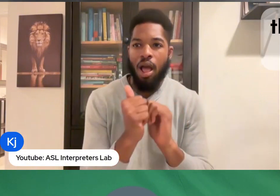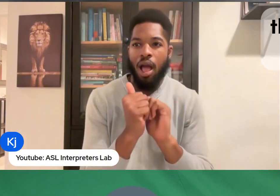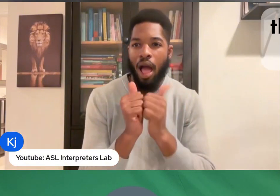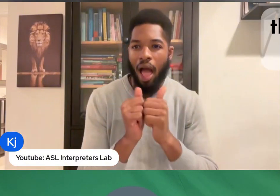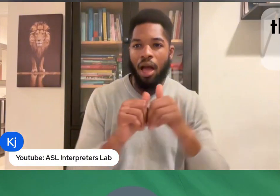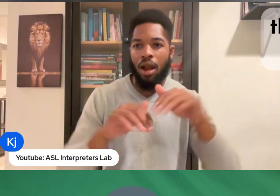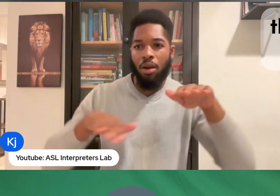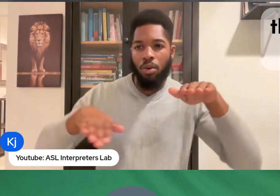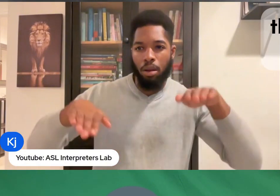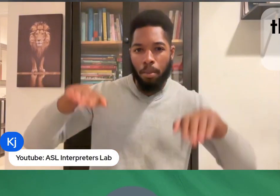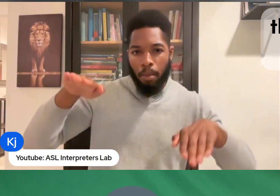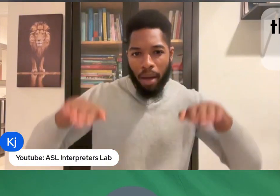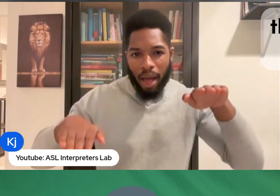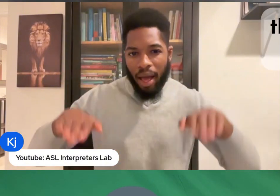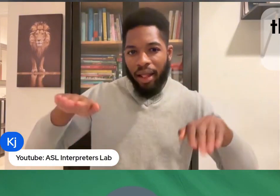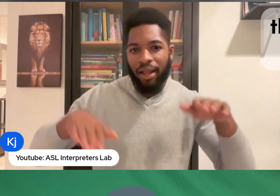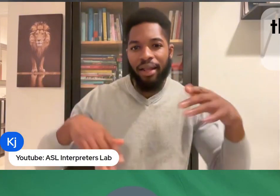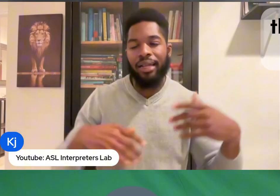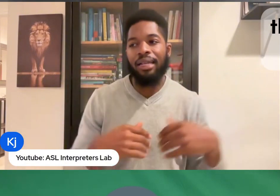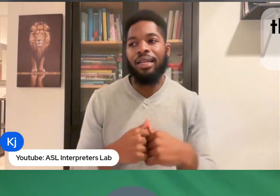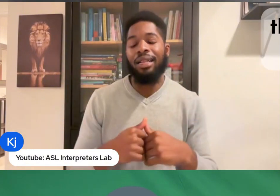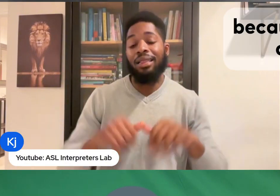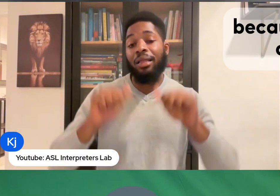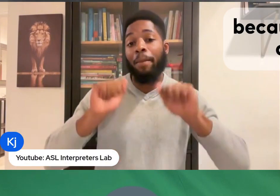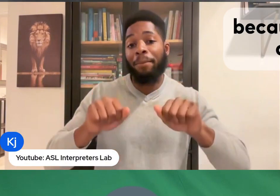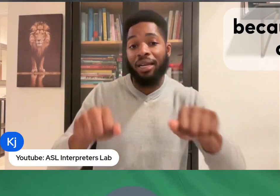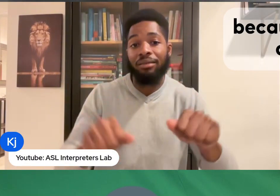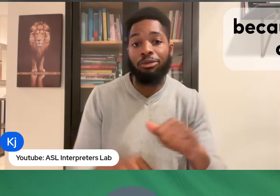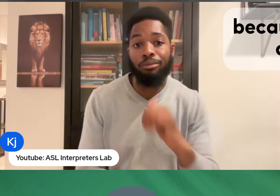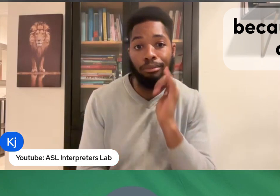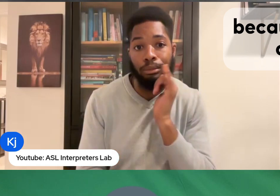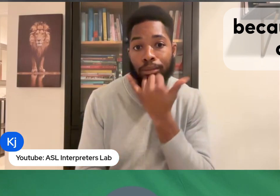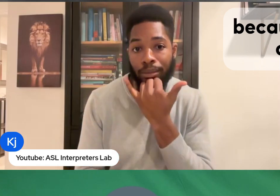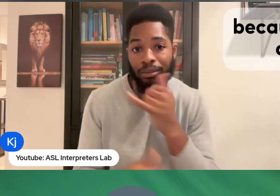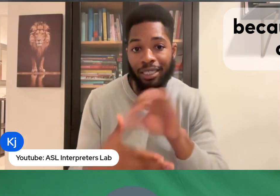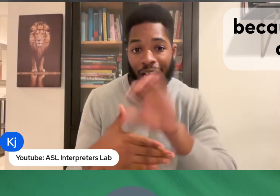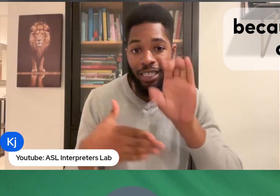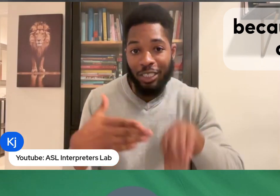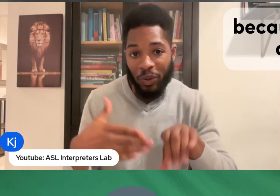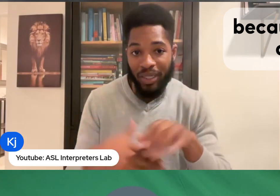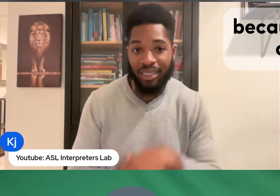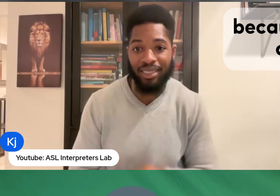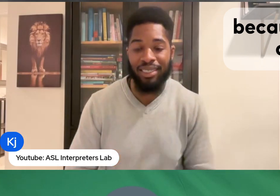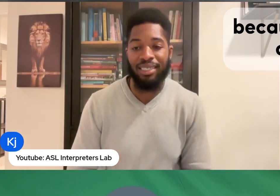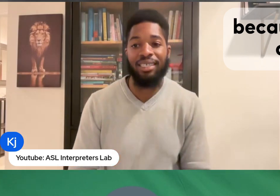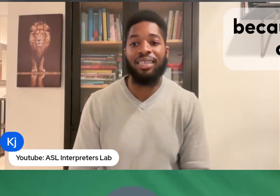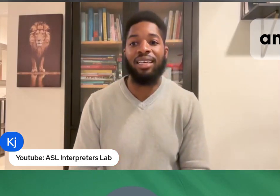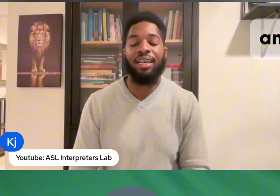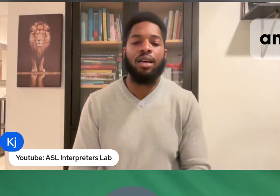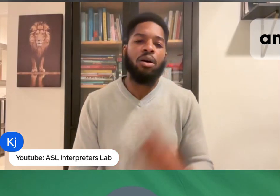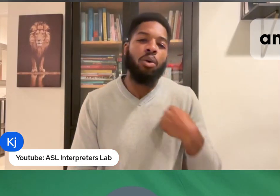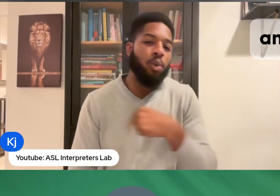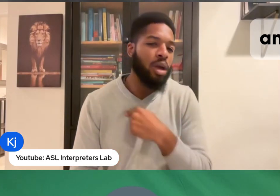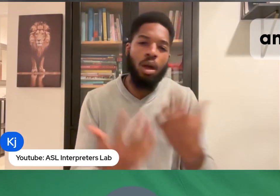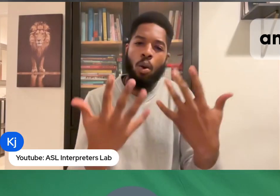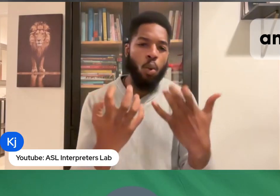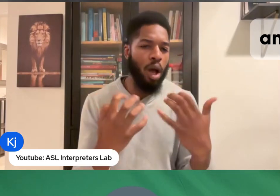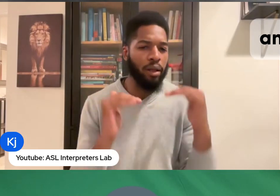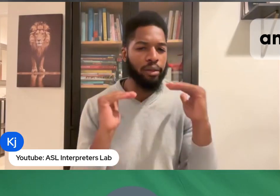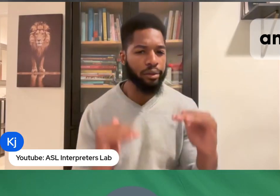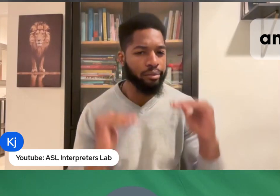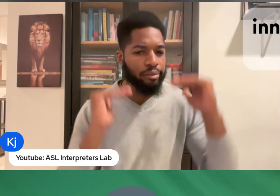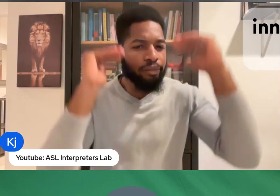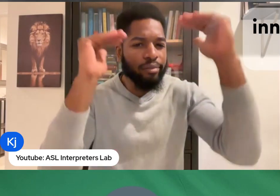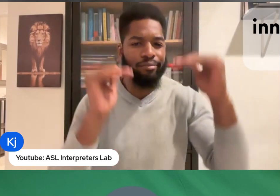the potential unintended consequences, because we certainly appreciate all of the advancements and innovations. As